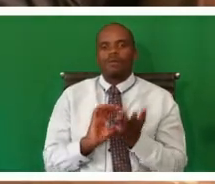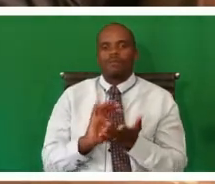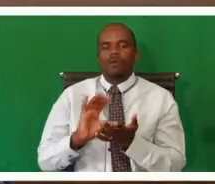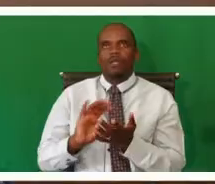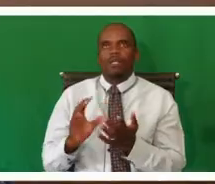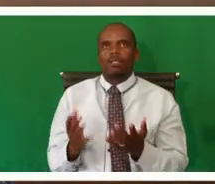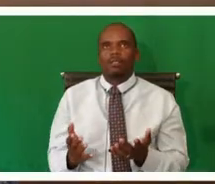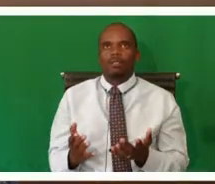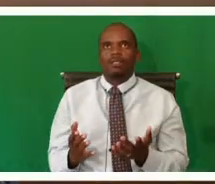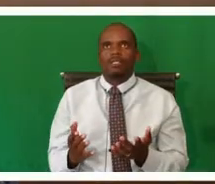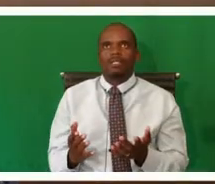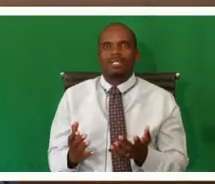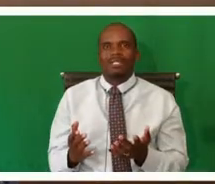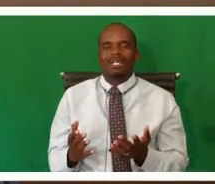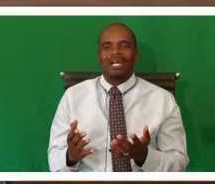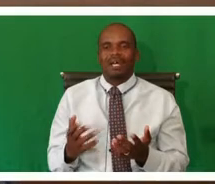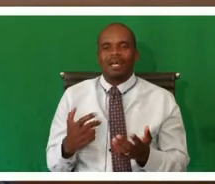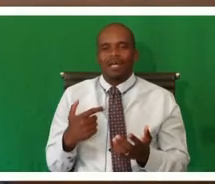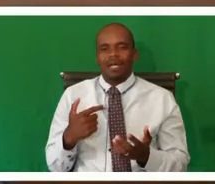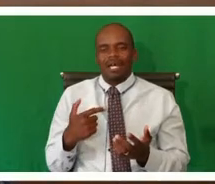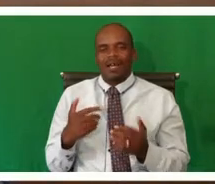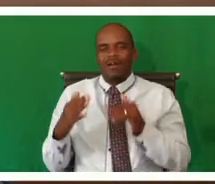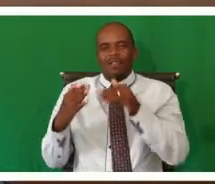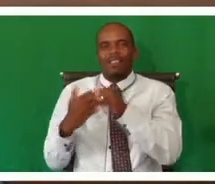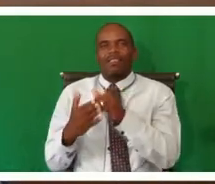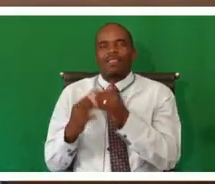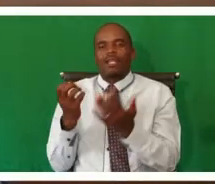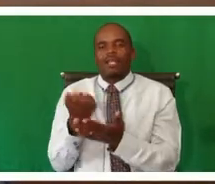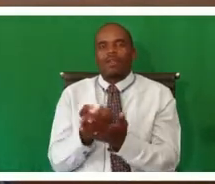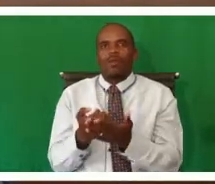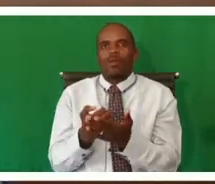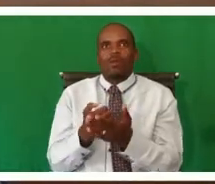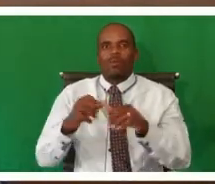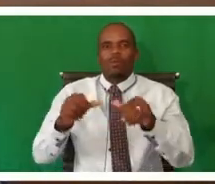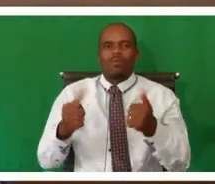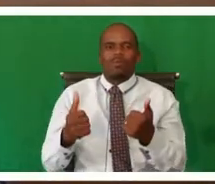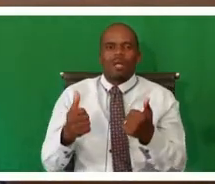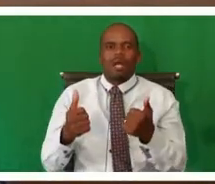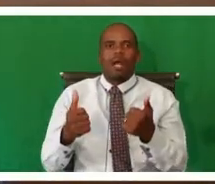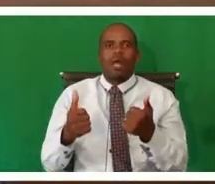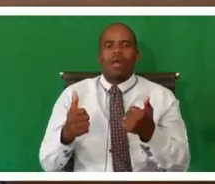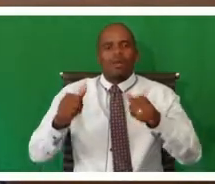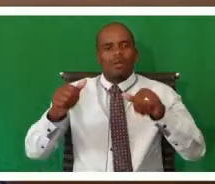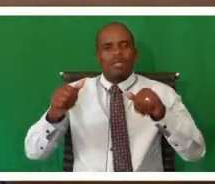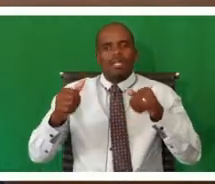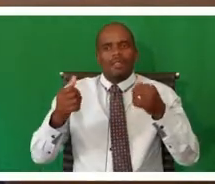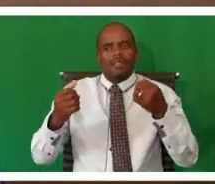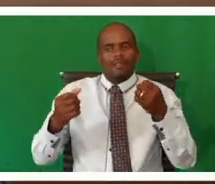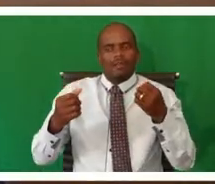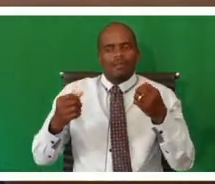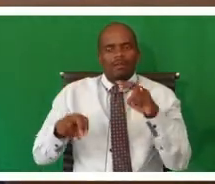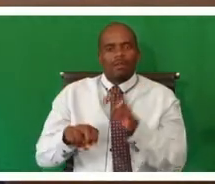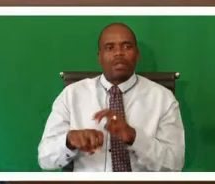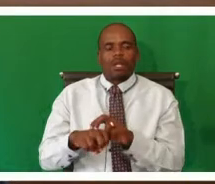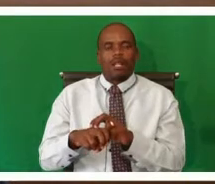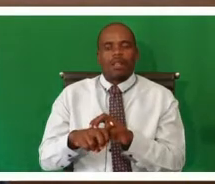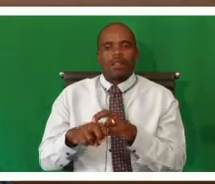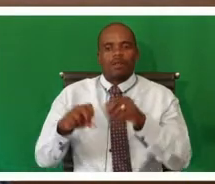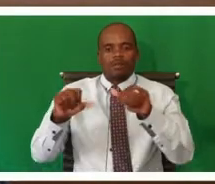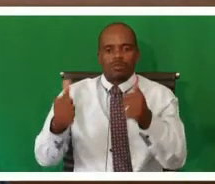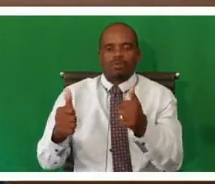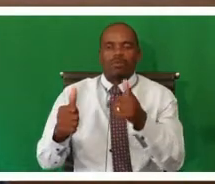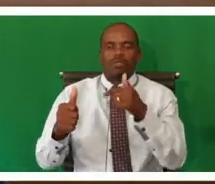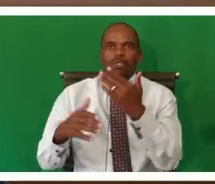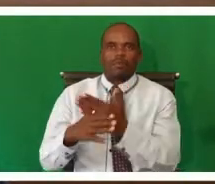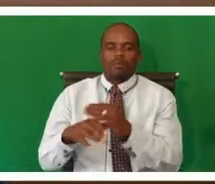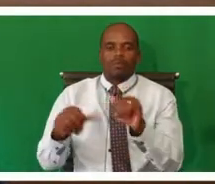economy yields permanent job. Ke a tseba hore batho ba bangata ba re ke eng hona ho ha se mosebetsi,